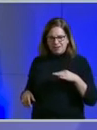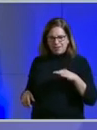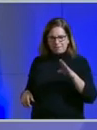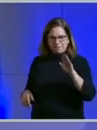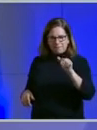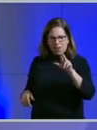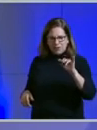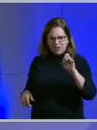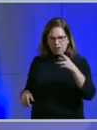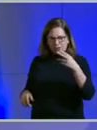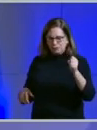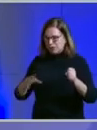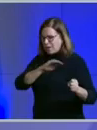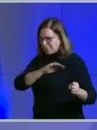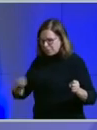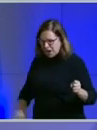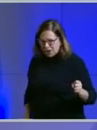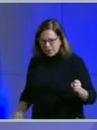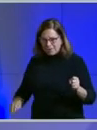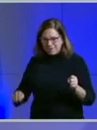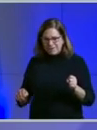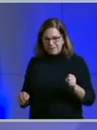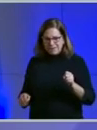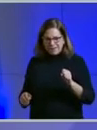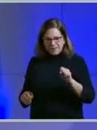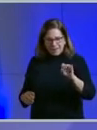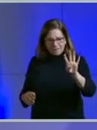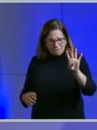a $4,000 grant to continue our work.